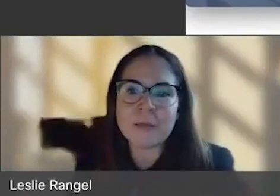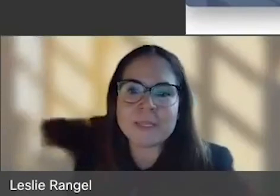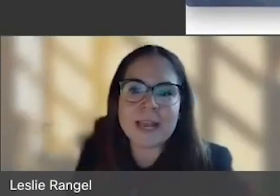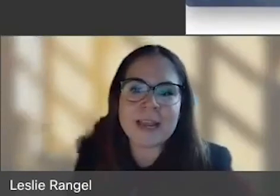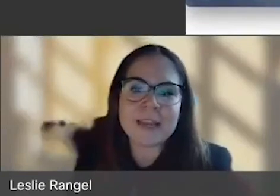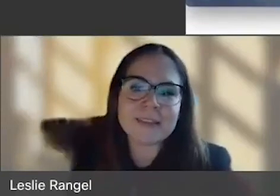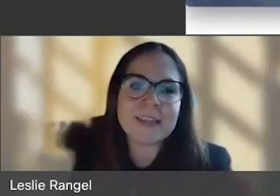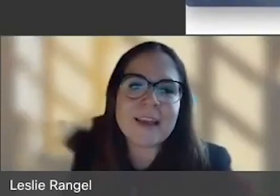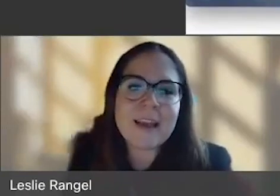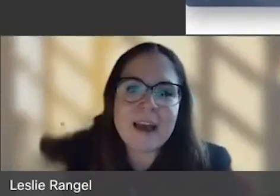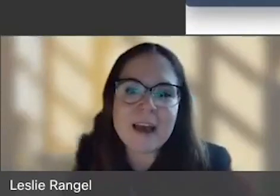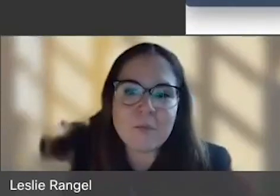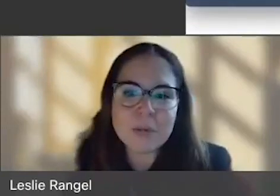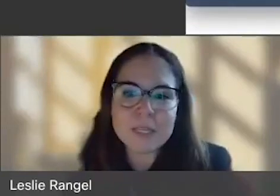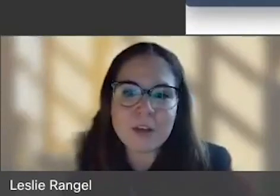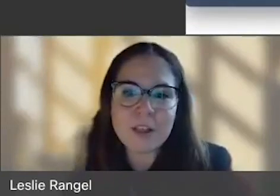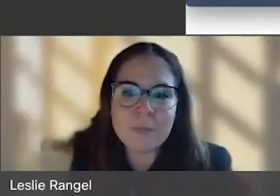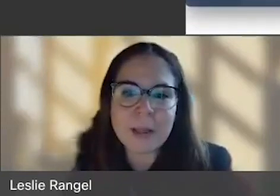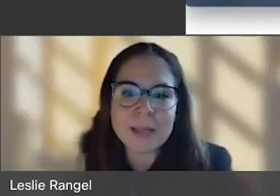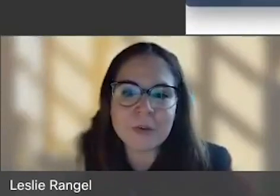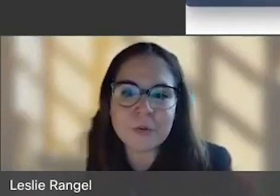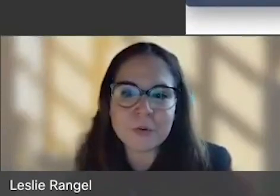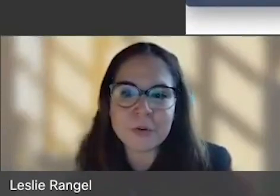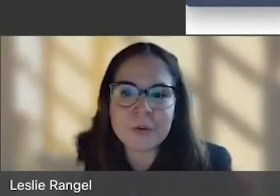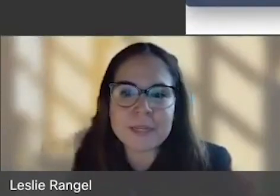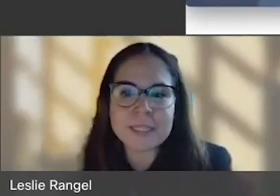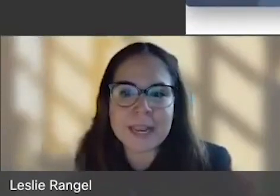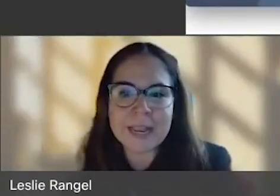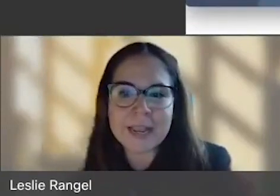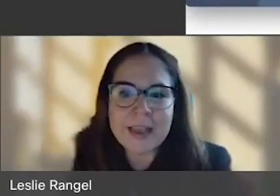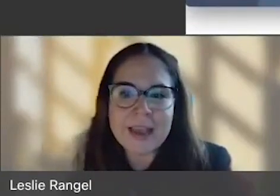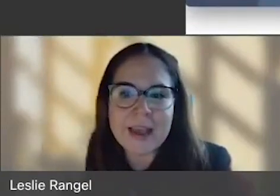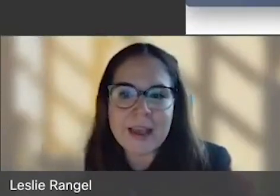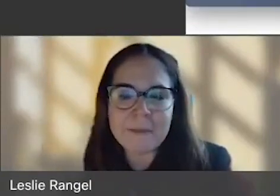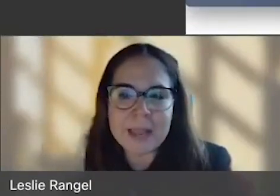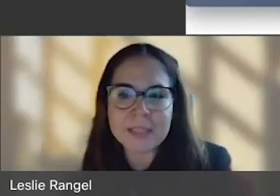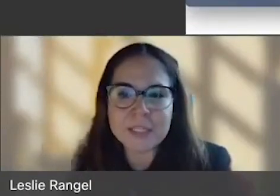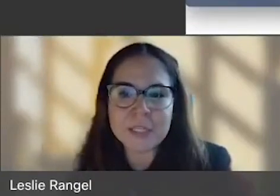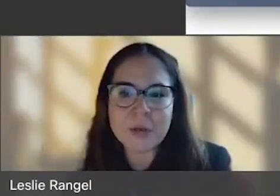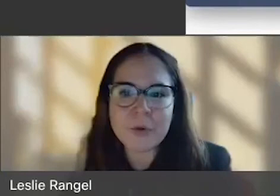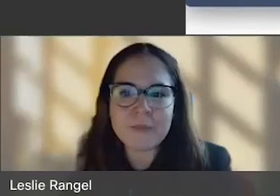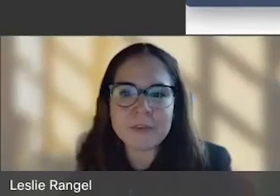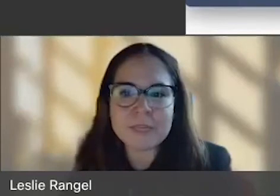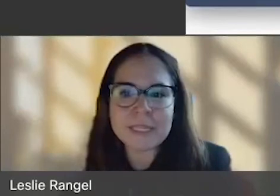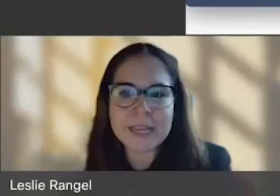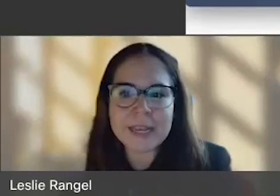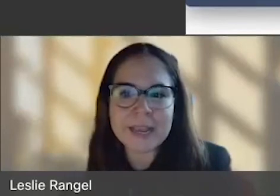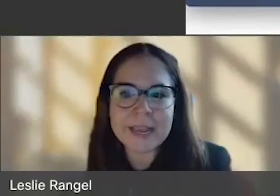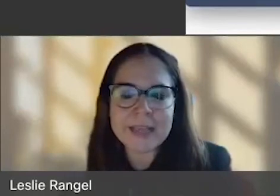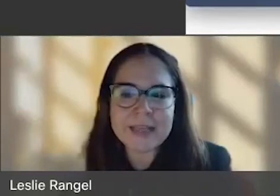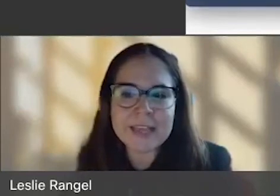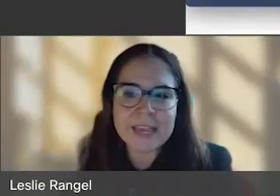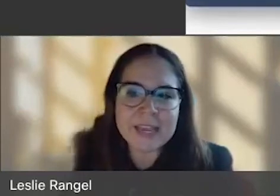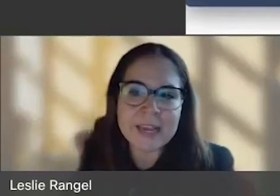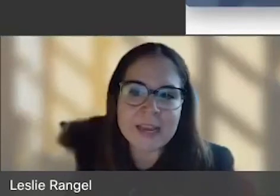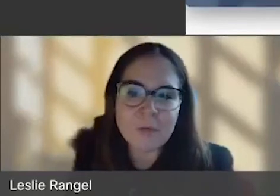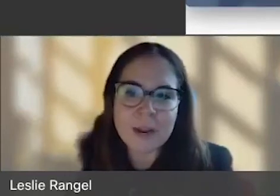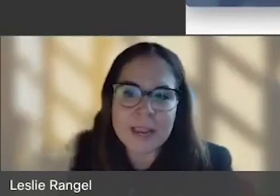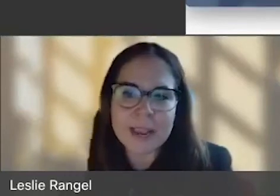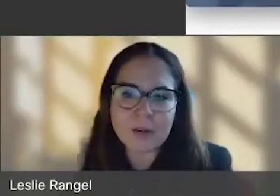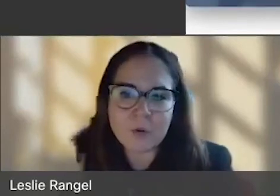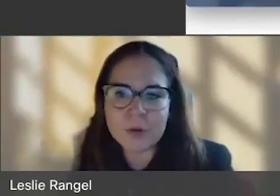our website what's called Buy Local, Grow SA. And so if you see in